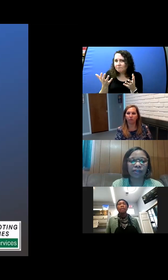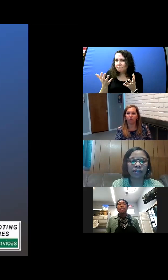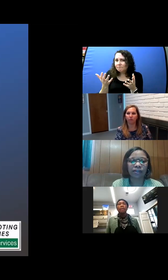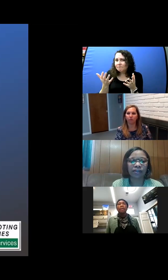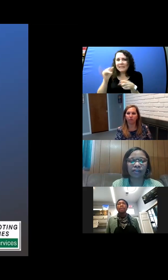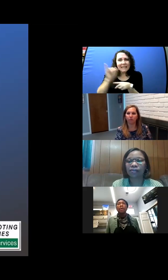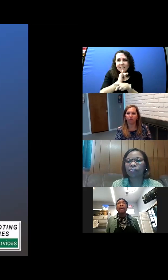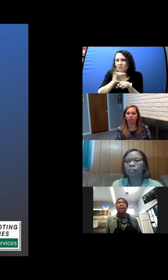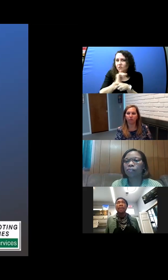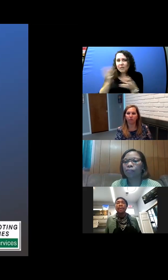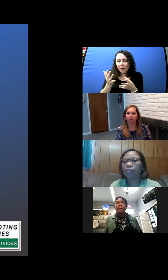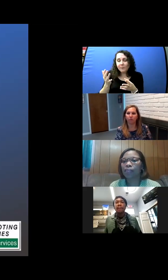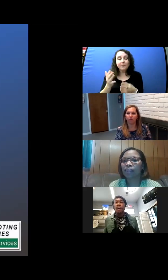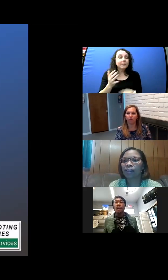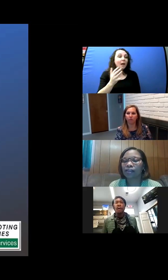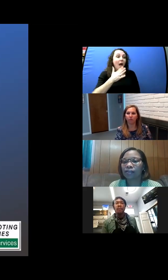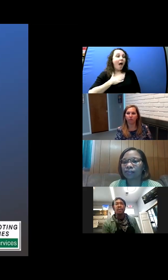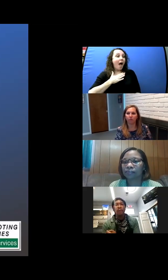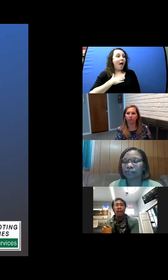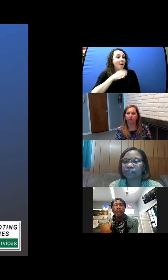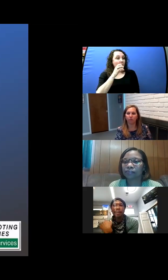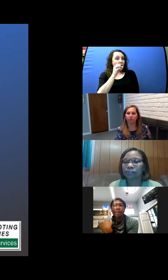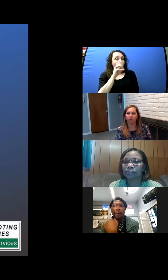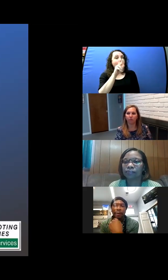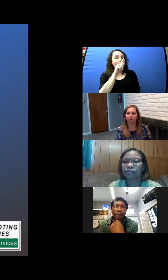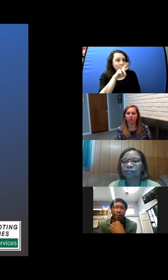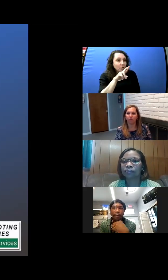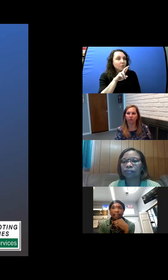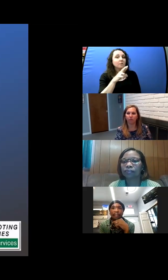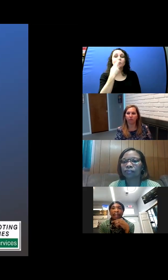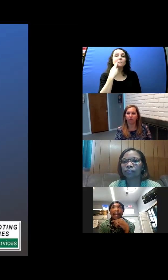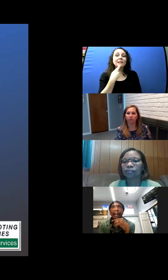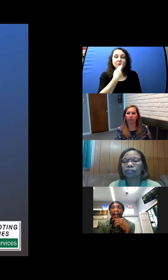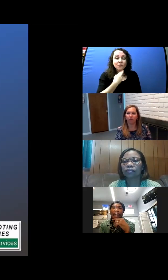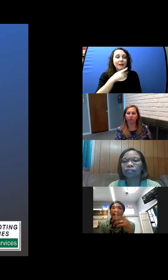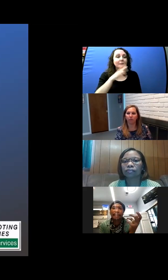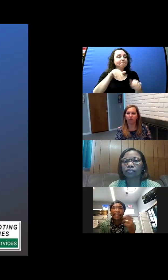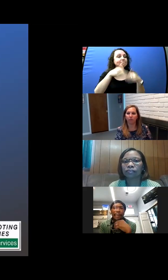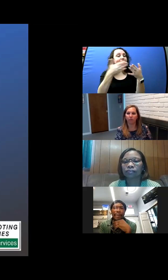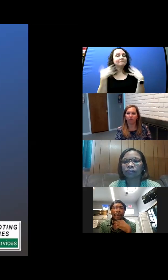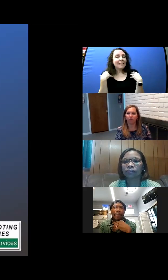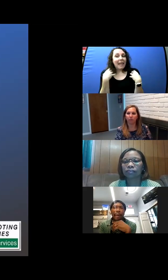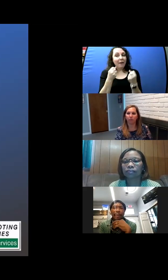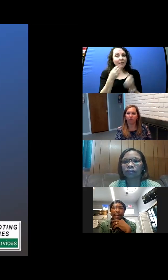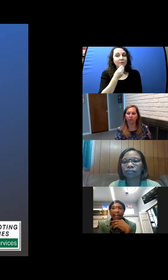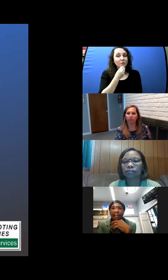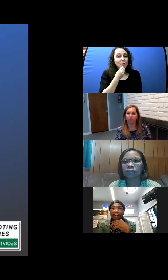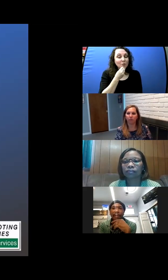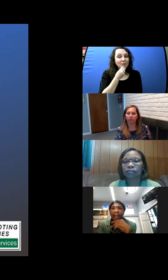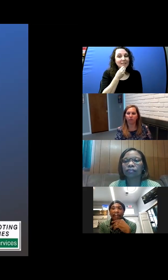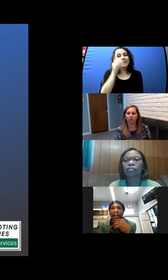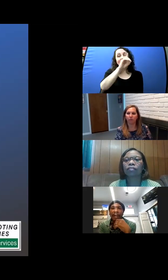industry? So I'm an owner of a restaurant. I sell healthier food. The Detroit Pepper